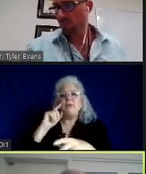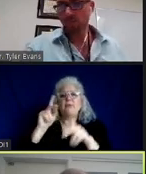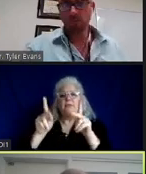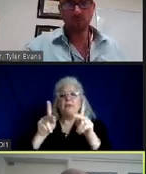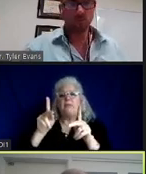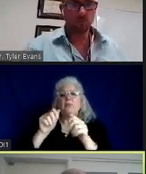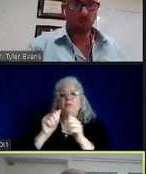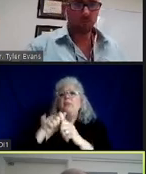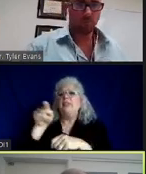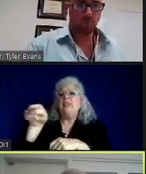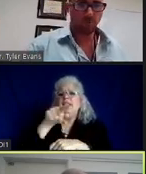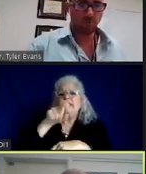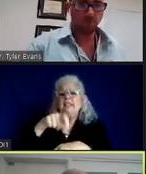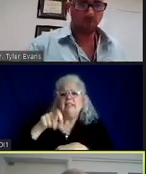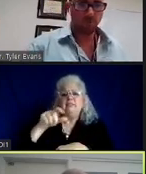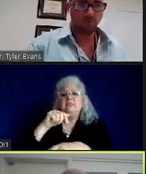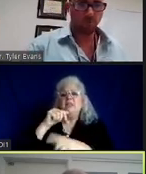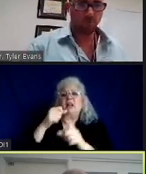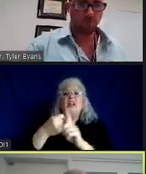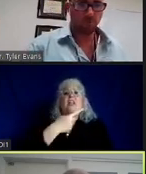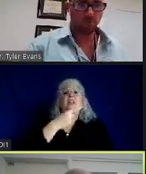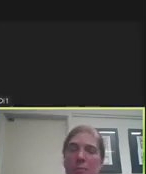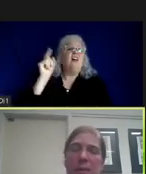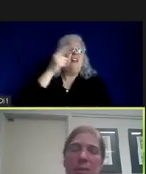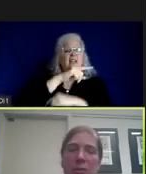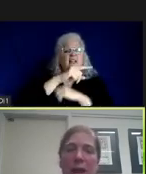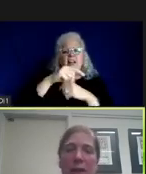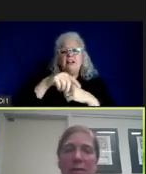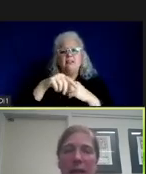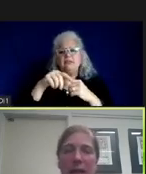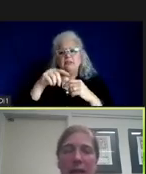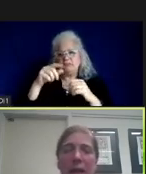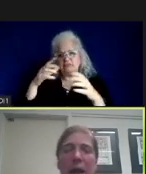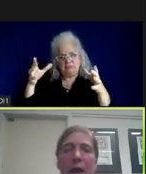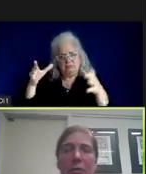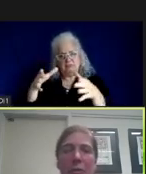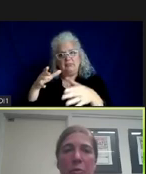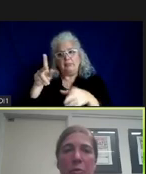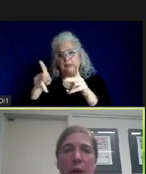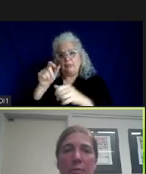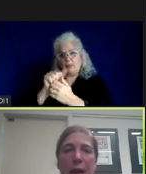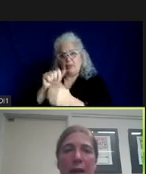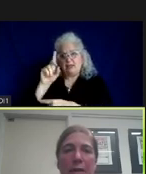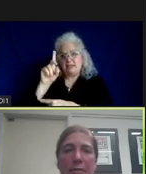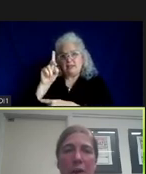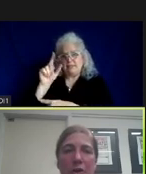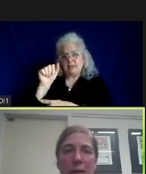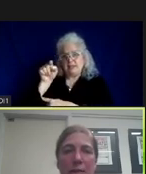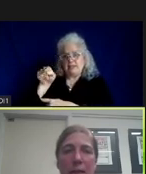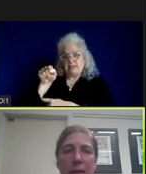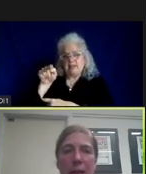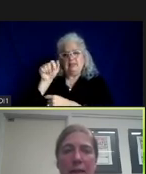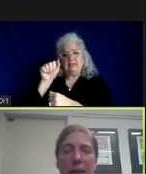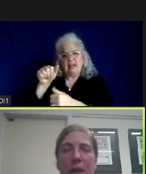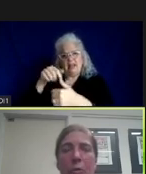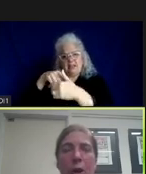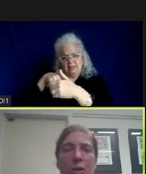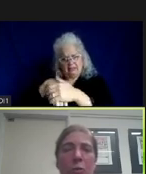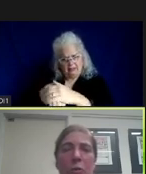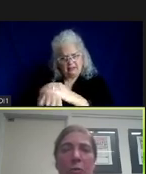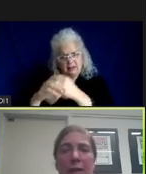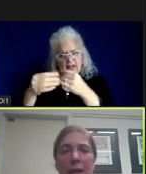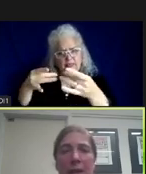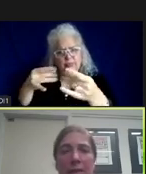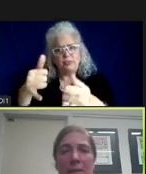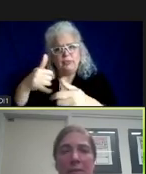the course as people with disabilities are navigating through that environment. And then we